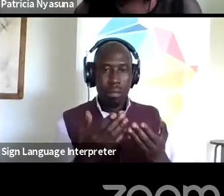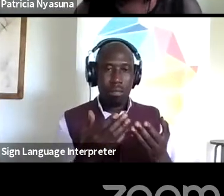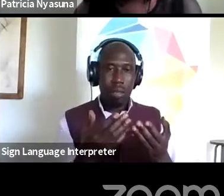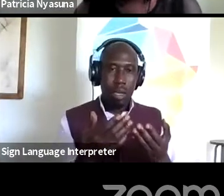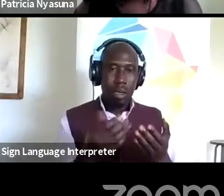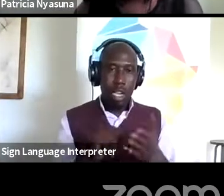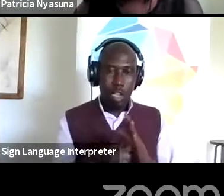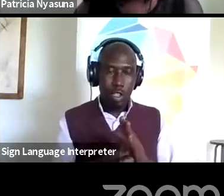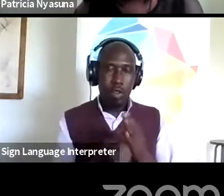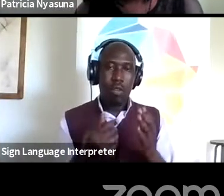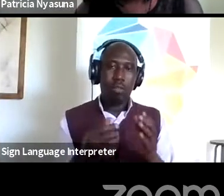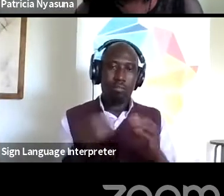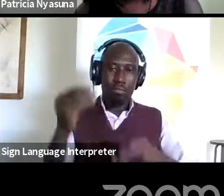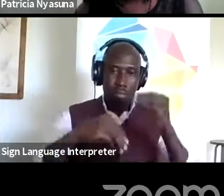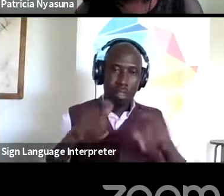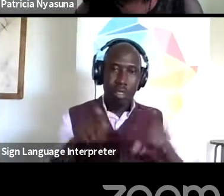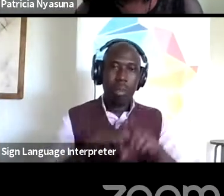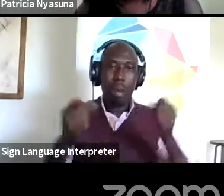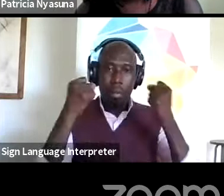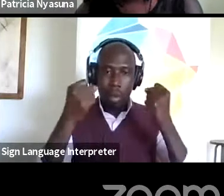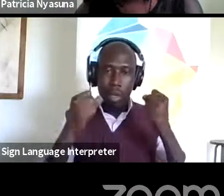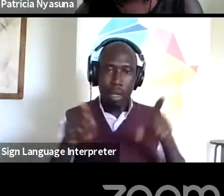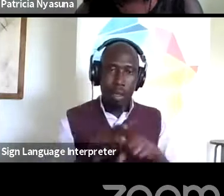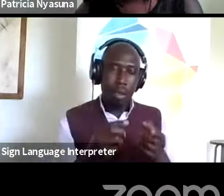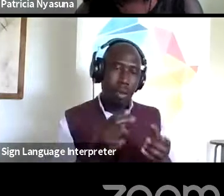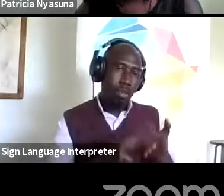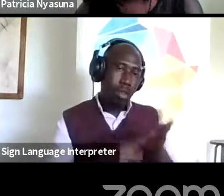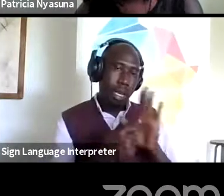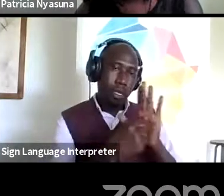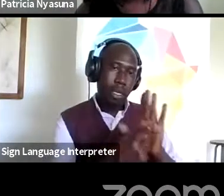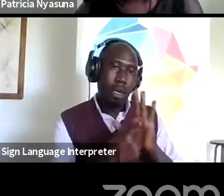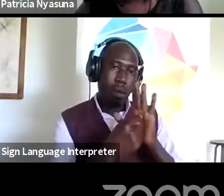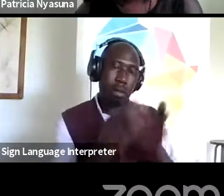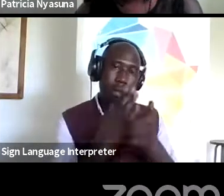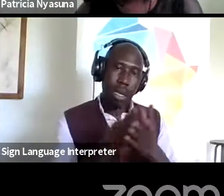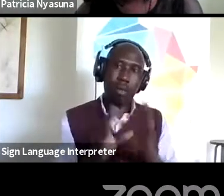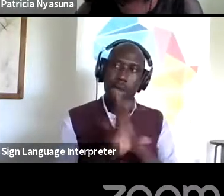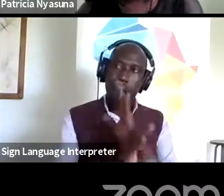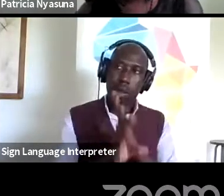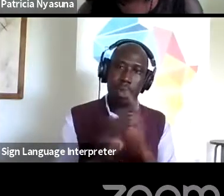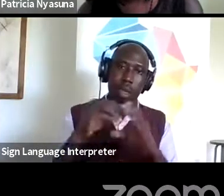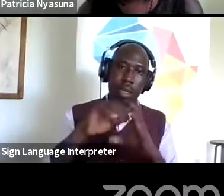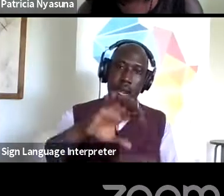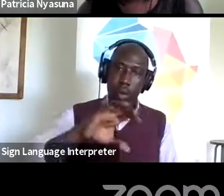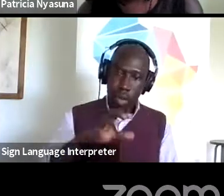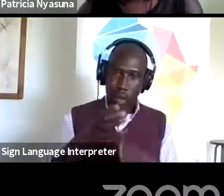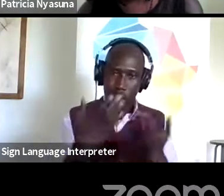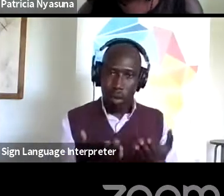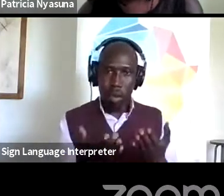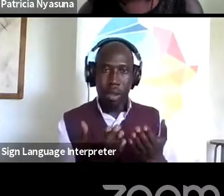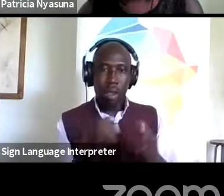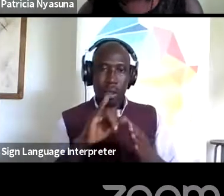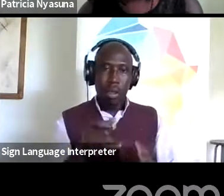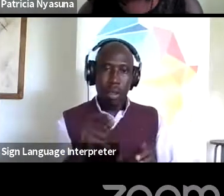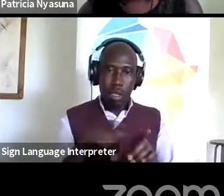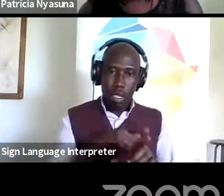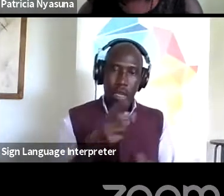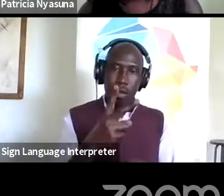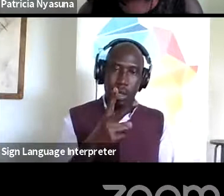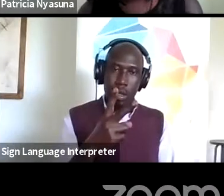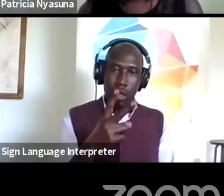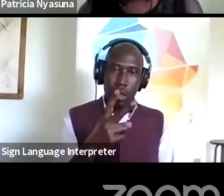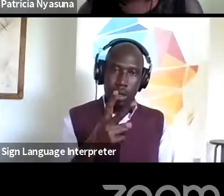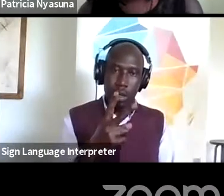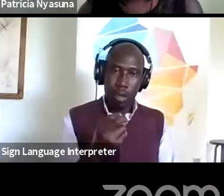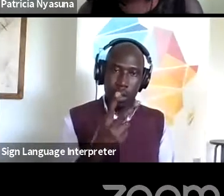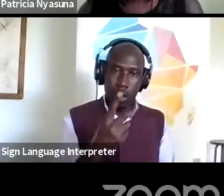during elections and protests. And I'll give examples to some of the countries in the region. In January 2021, in